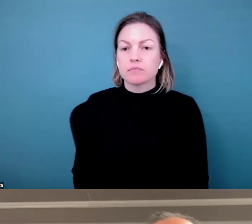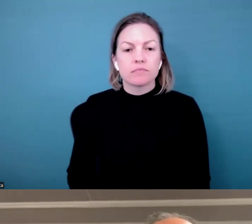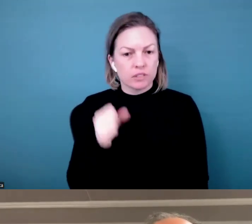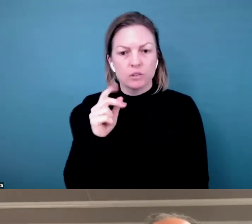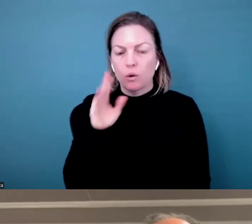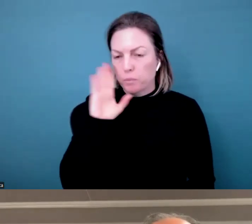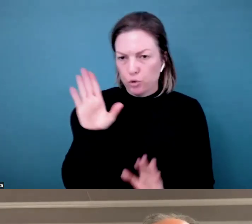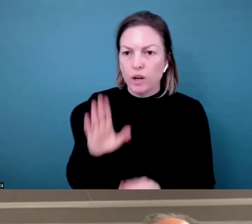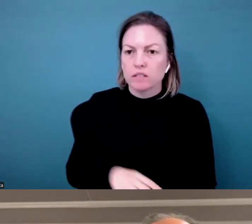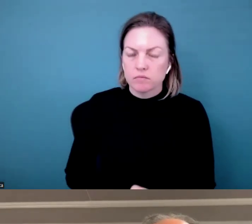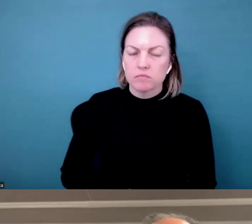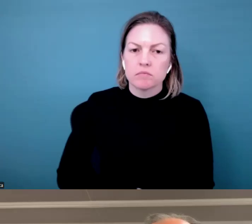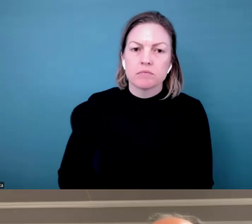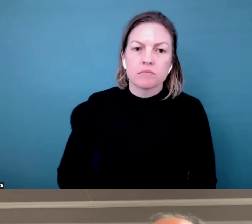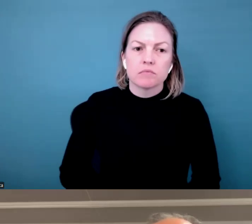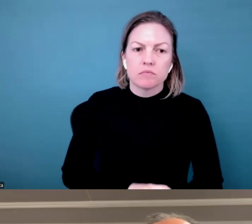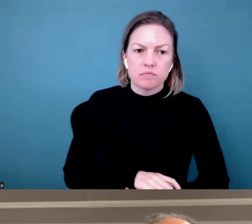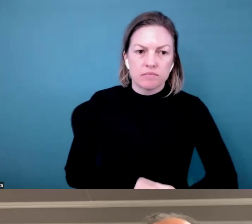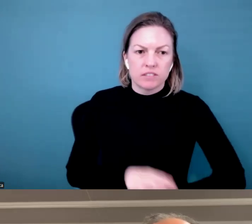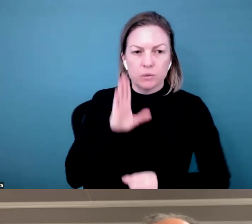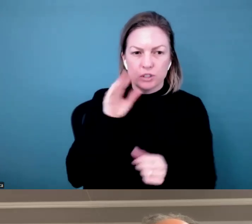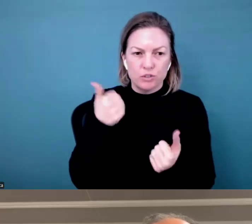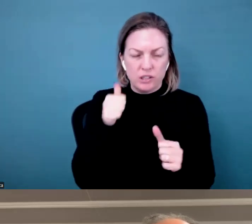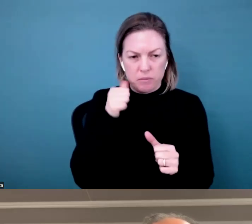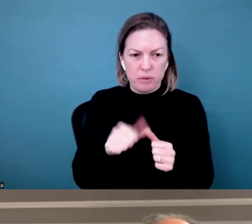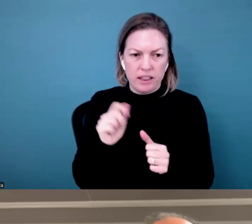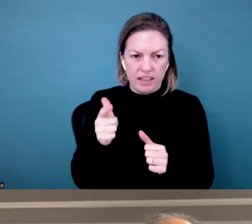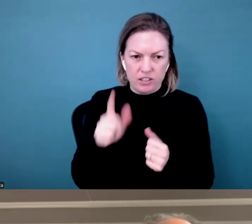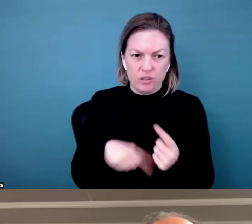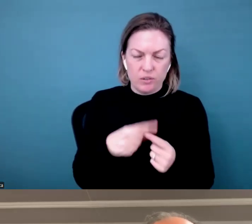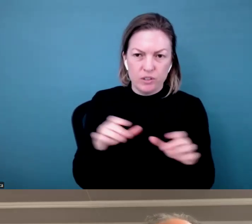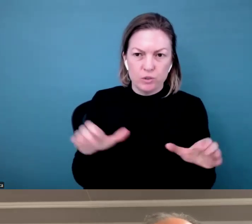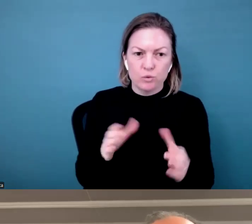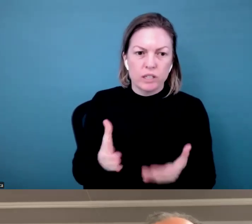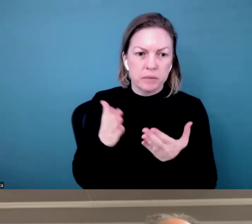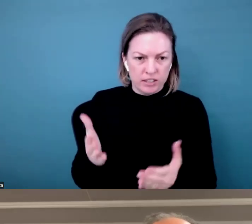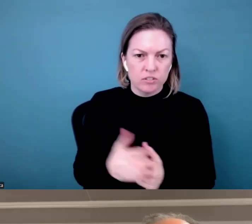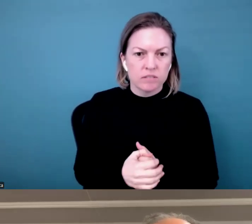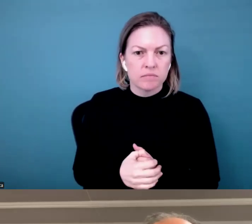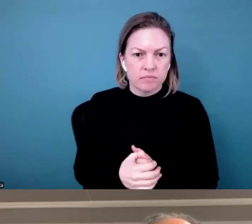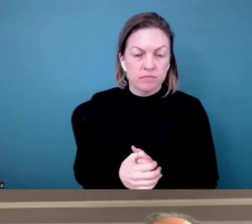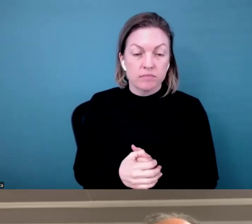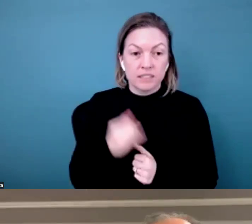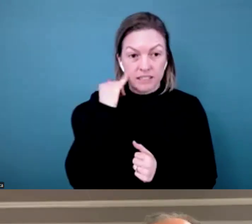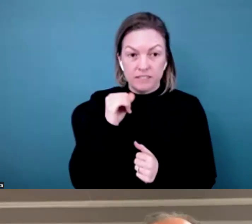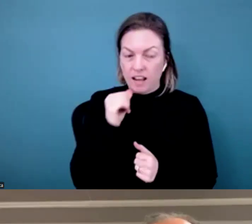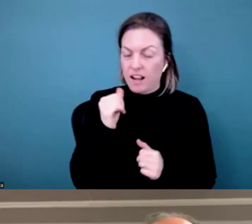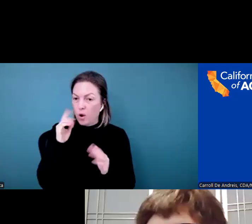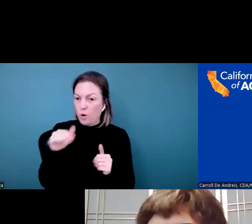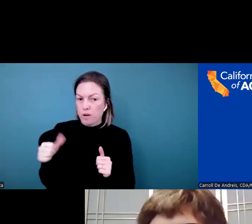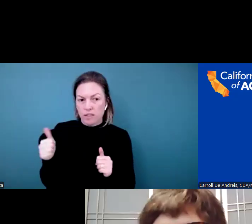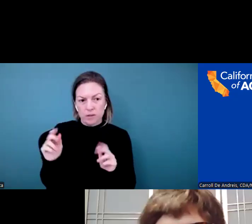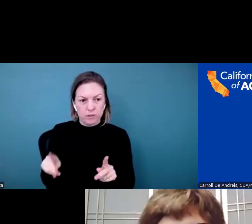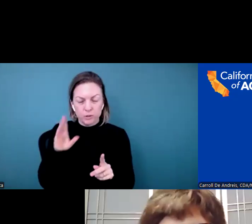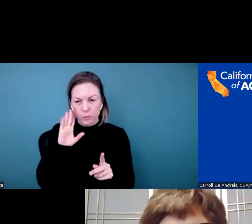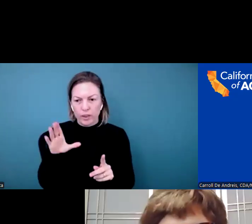if you could remember. I'll try to remember later when we get to do the recommendations, but if I don't, I hope someone else will pick